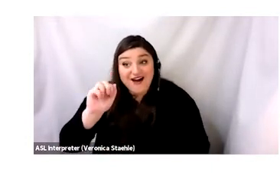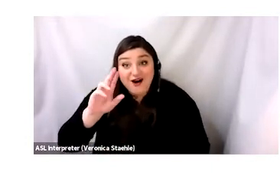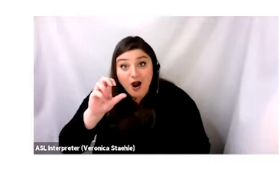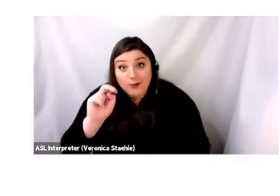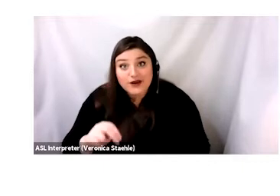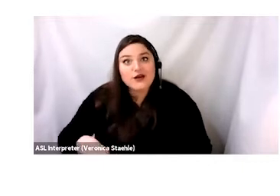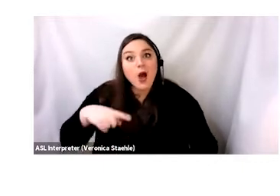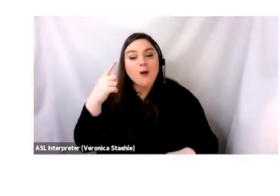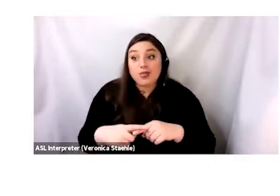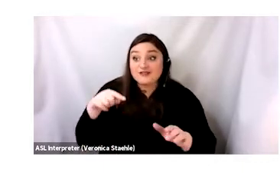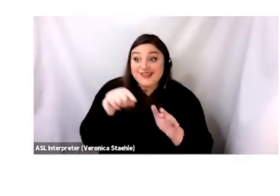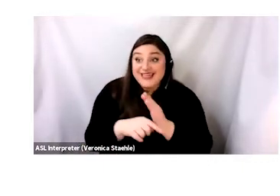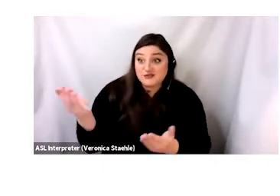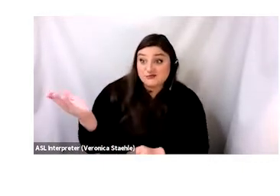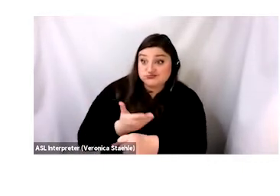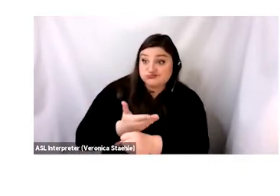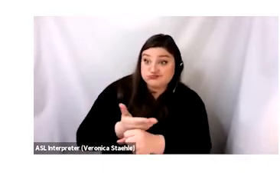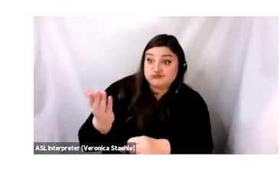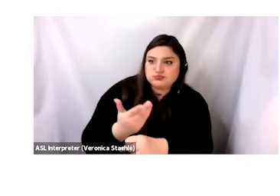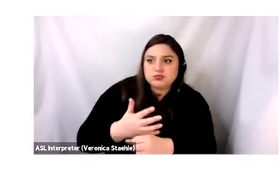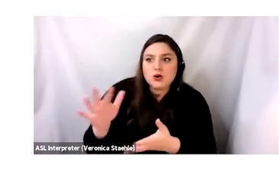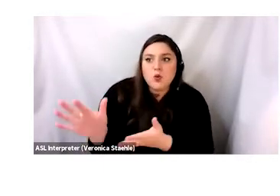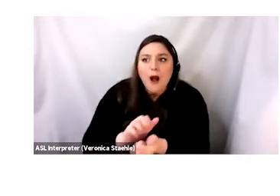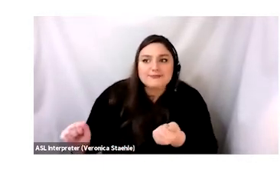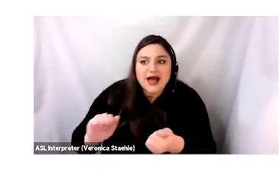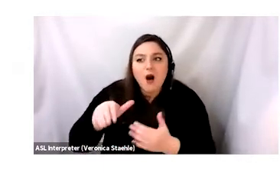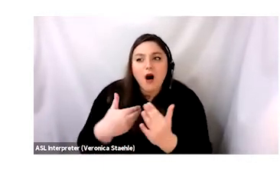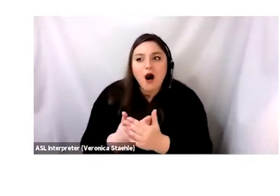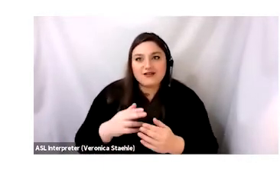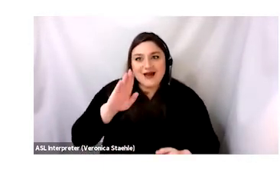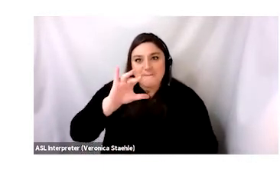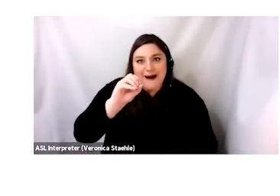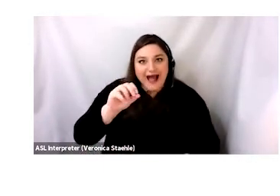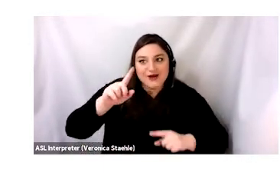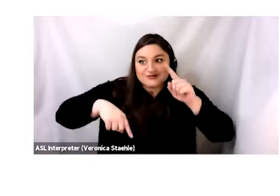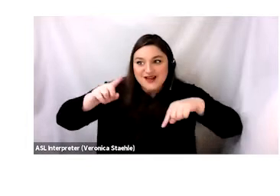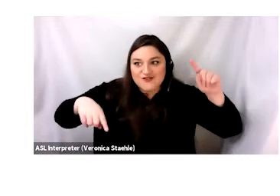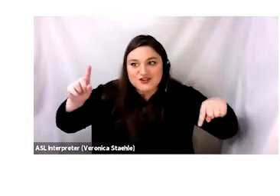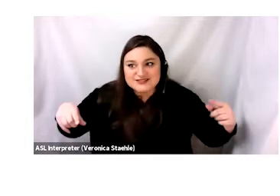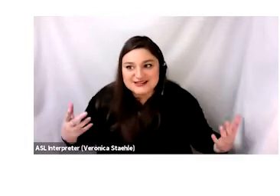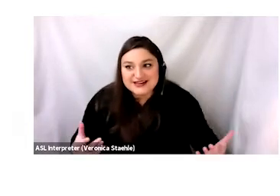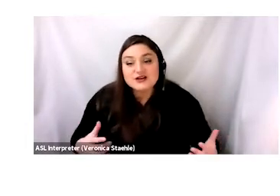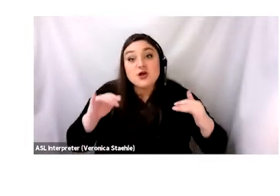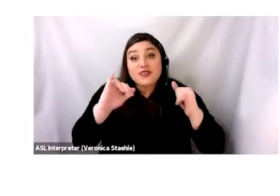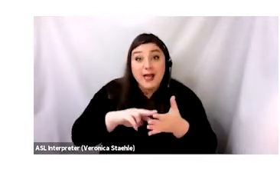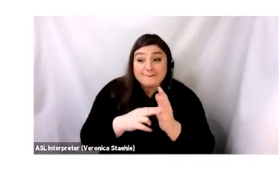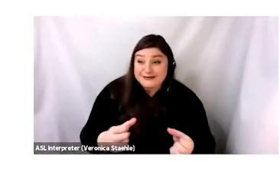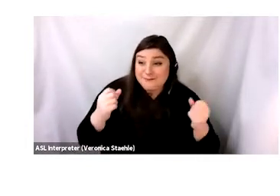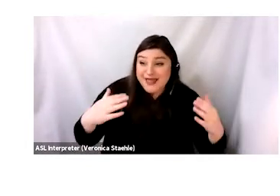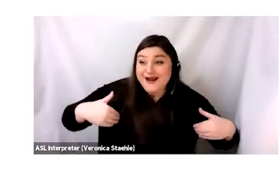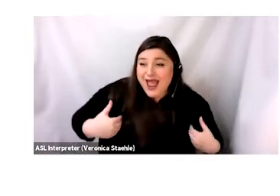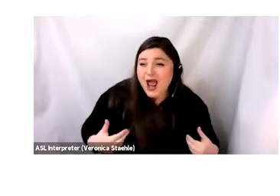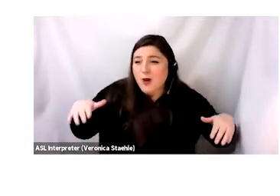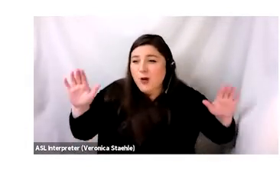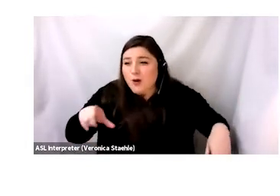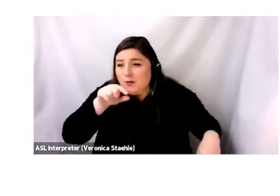less cover to protect against natural disasters. There was massive habitat displacement for hundreds of species and creatures that lived in